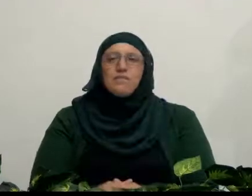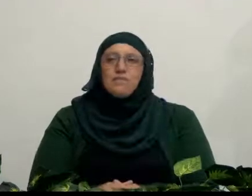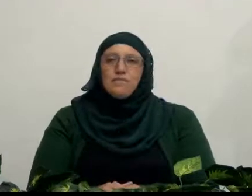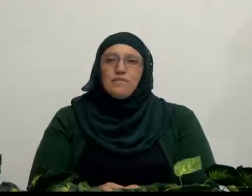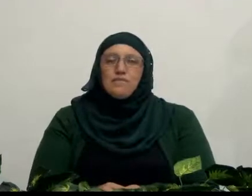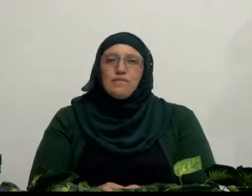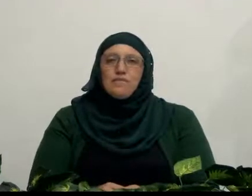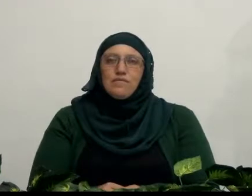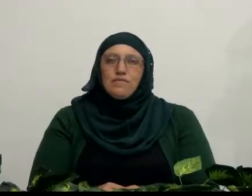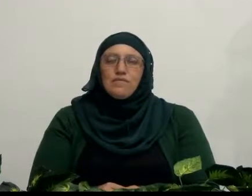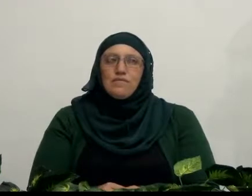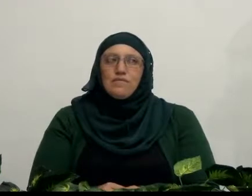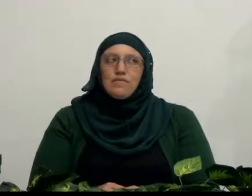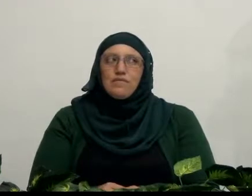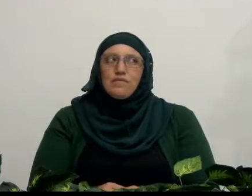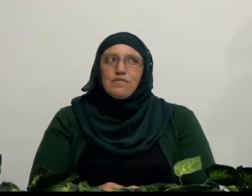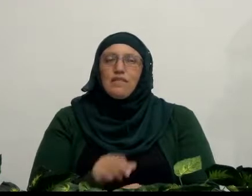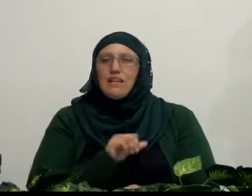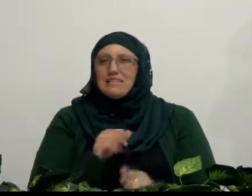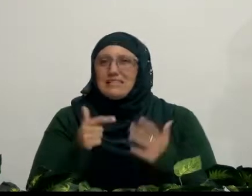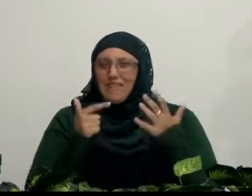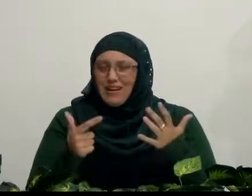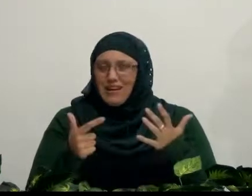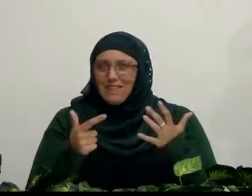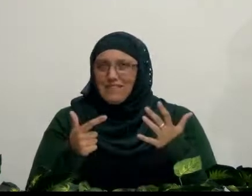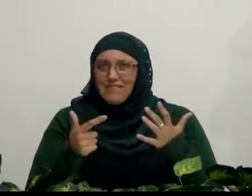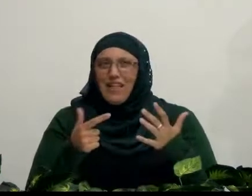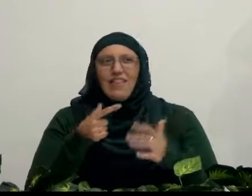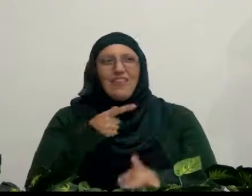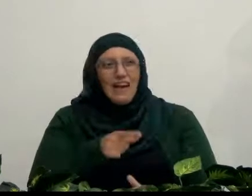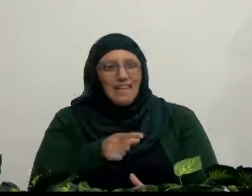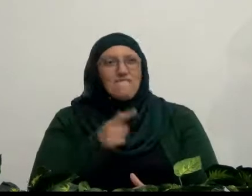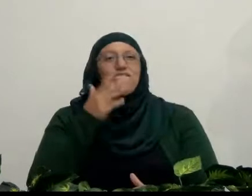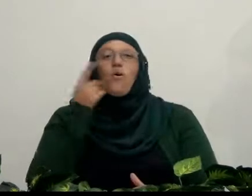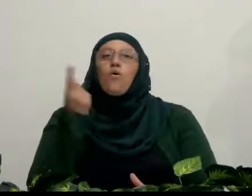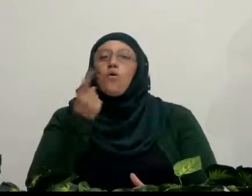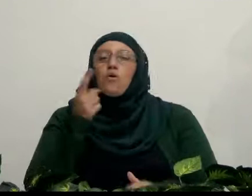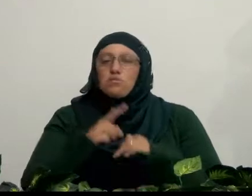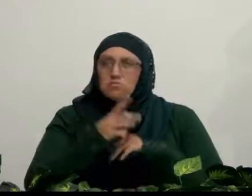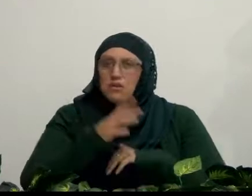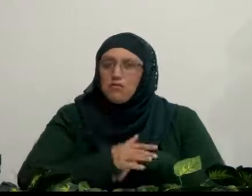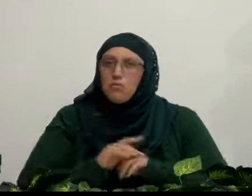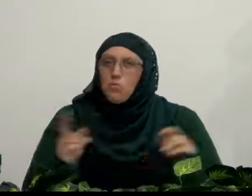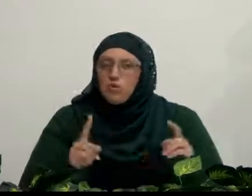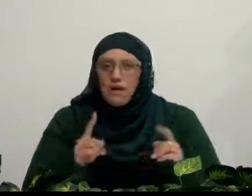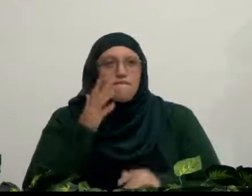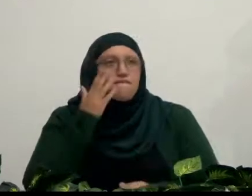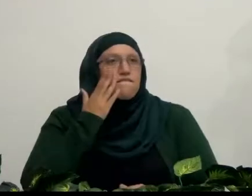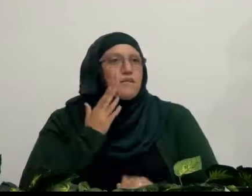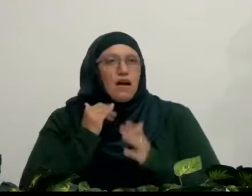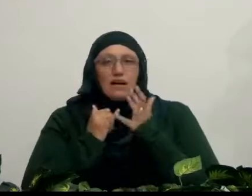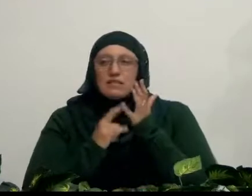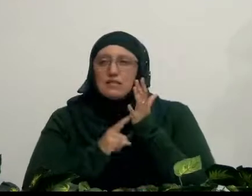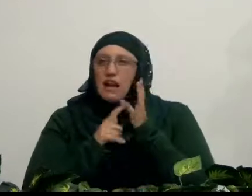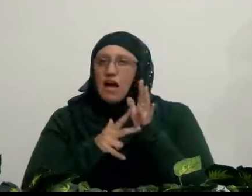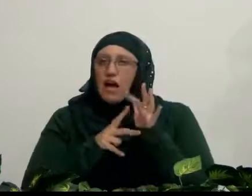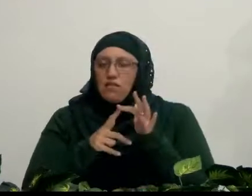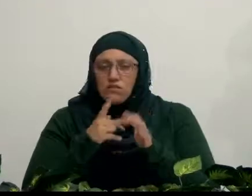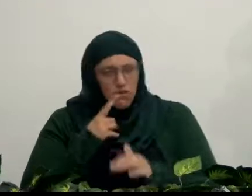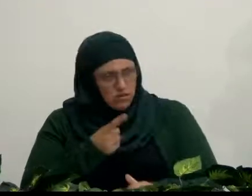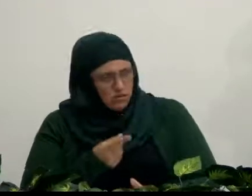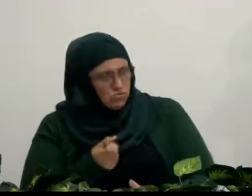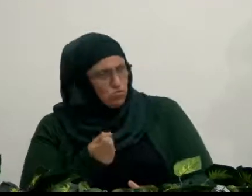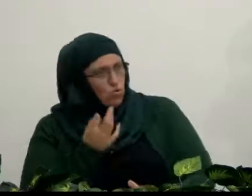7 imams, their mothers, they were female slaves. Oh, I thought there is no slavery after Islam. No, there